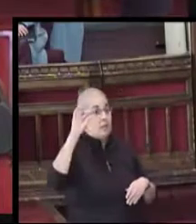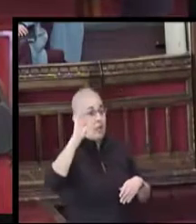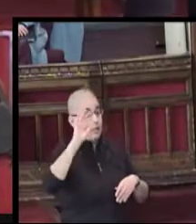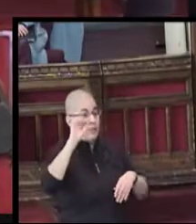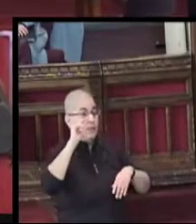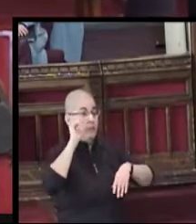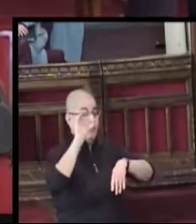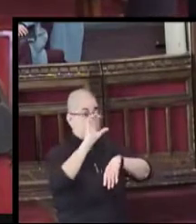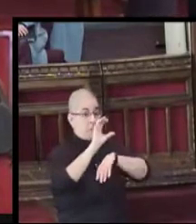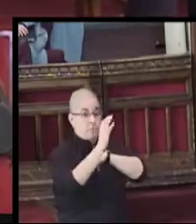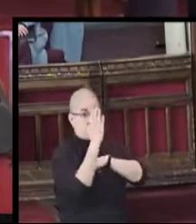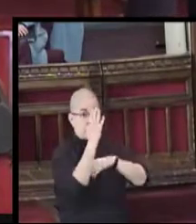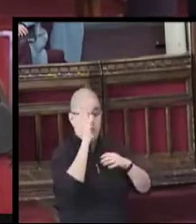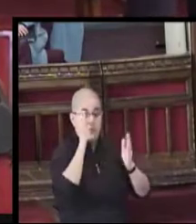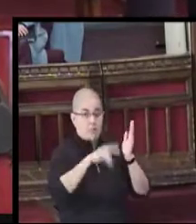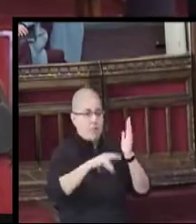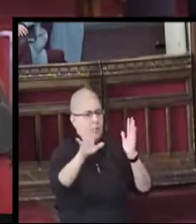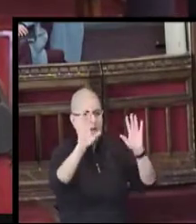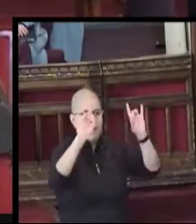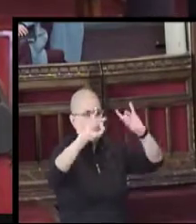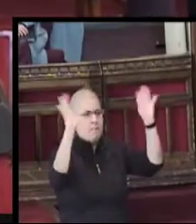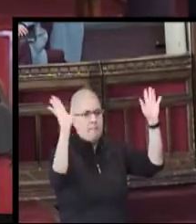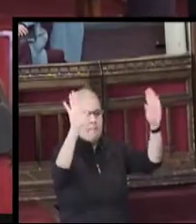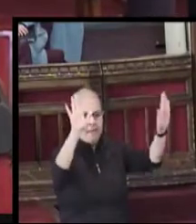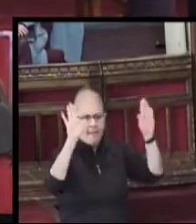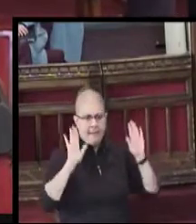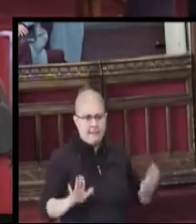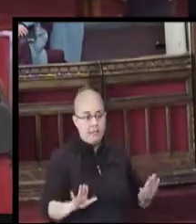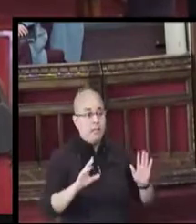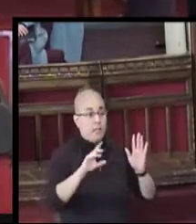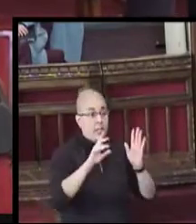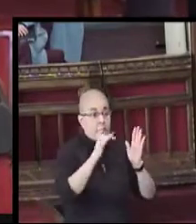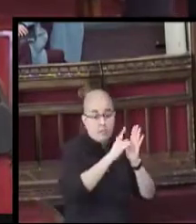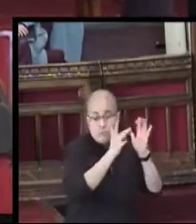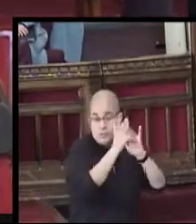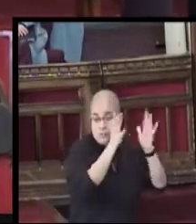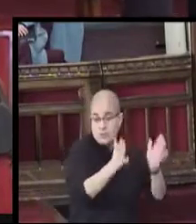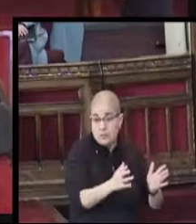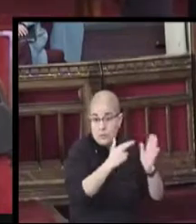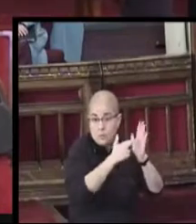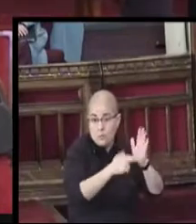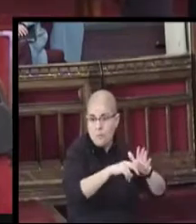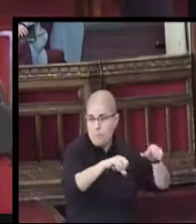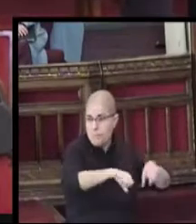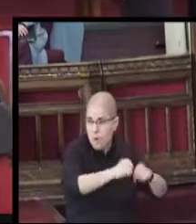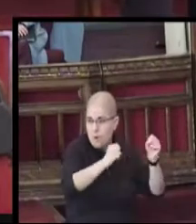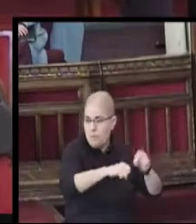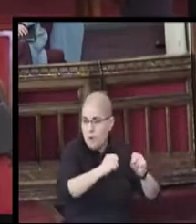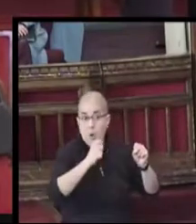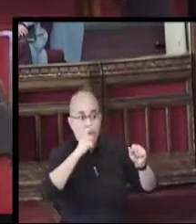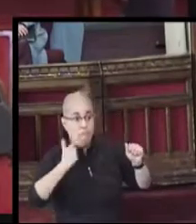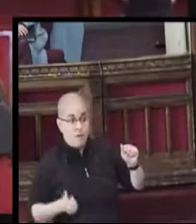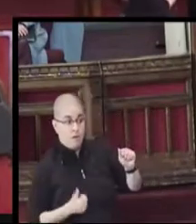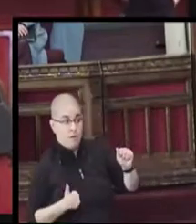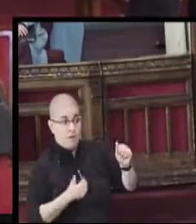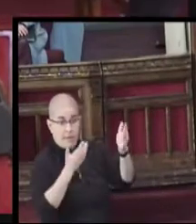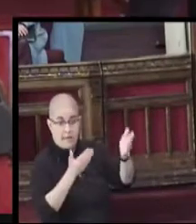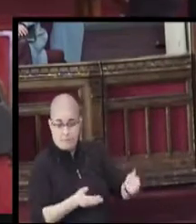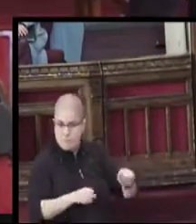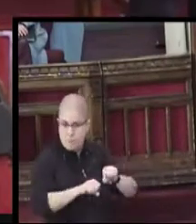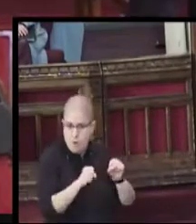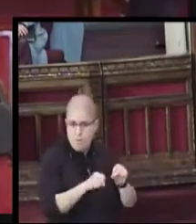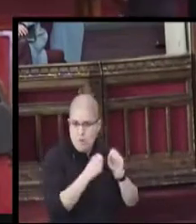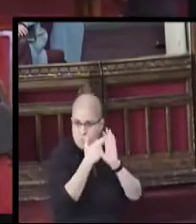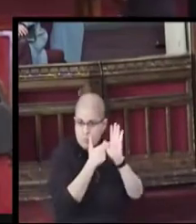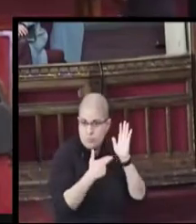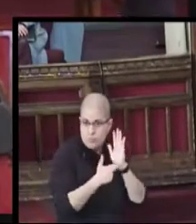reading. It was obvious that Jesus broke a bunch of the rules and that his followers broke a bunch of the rules. And in